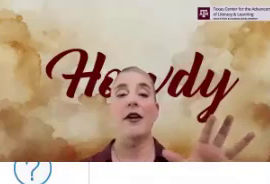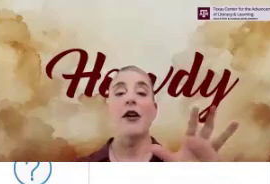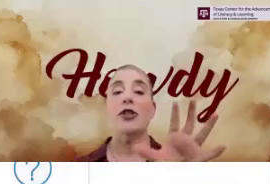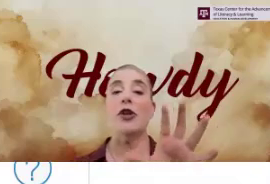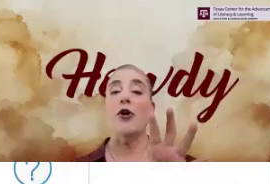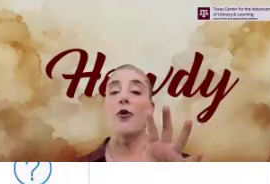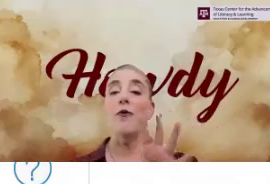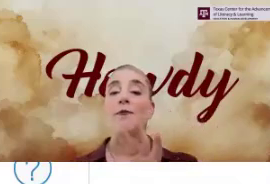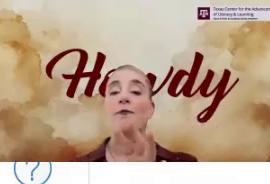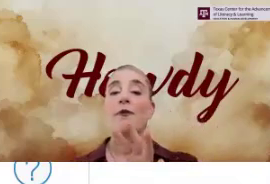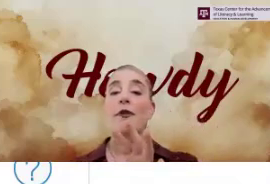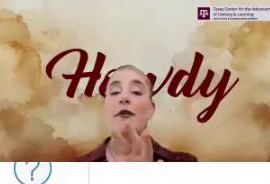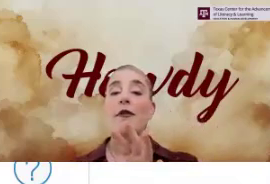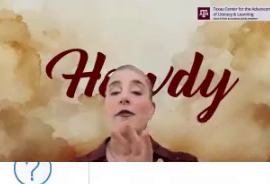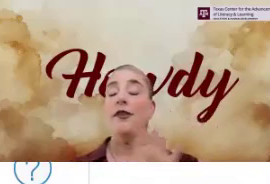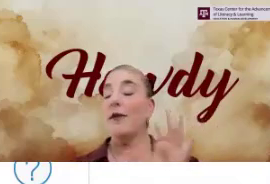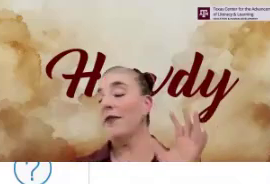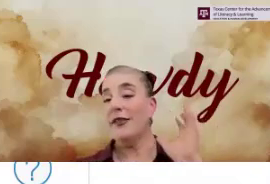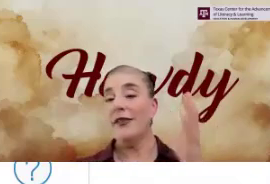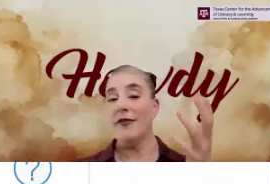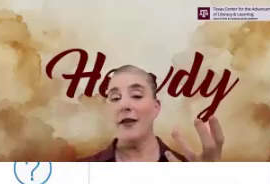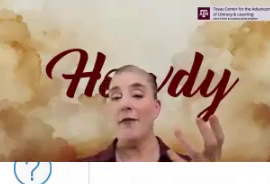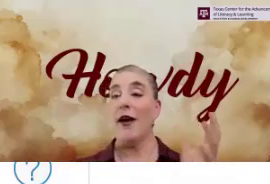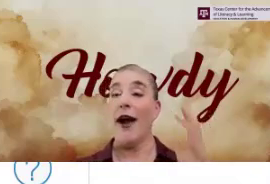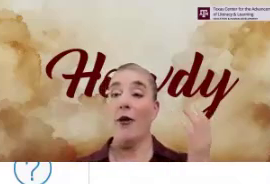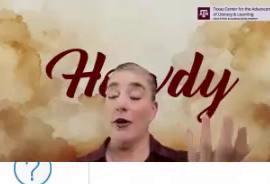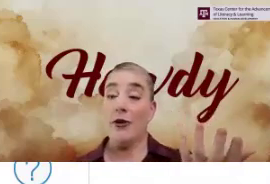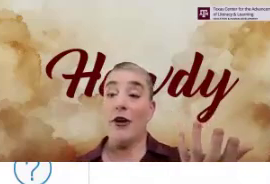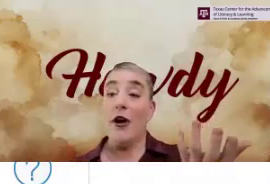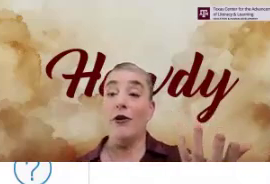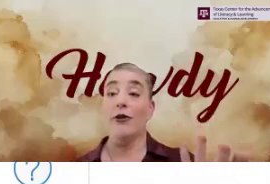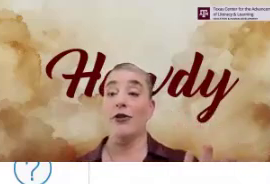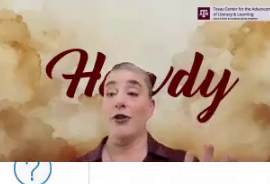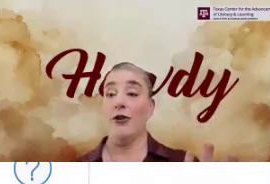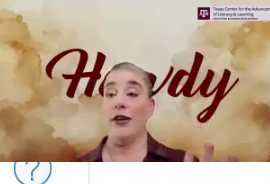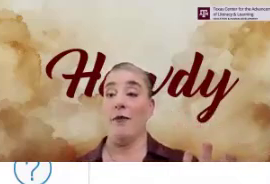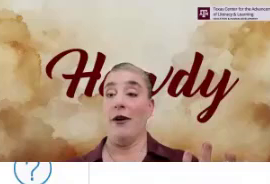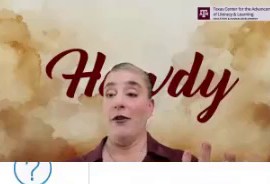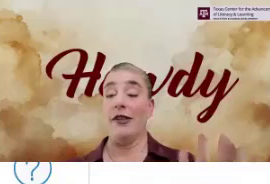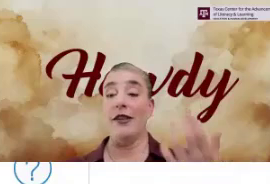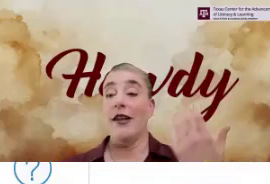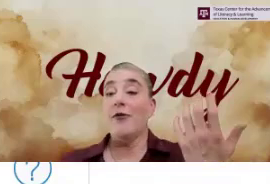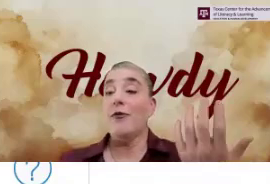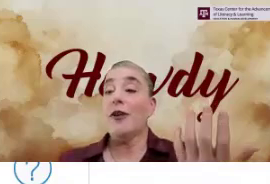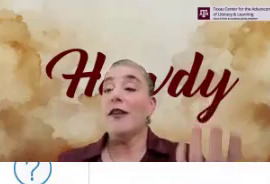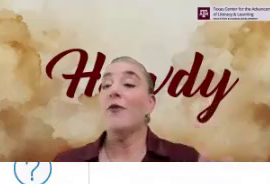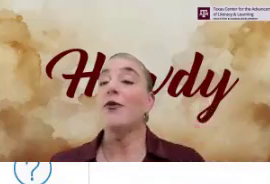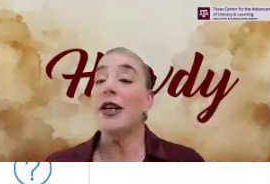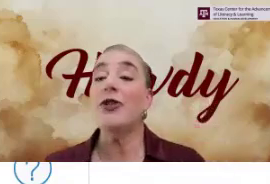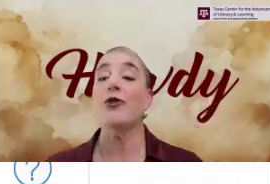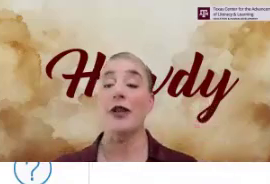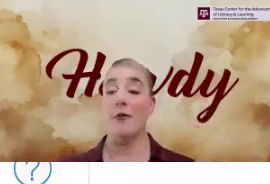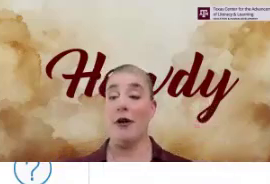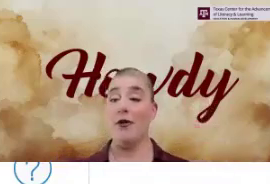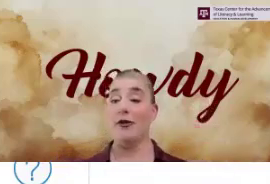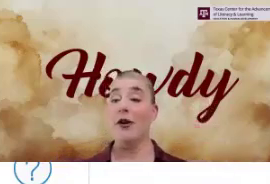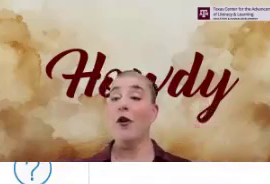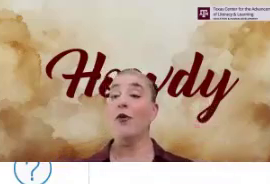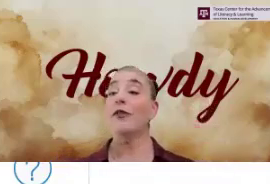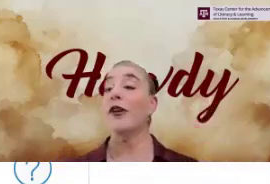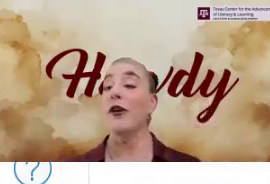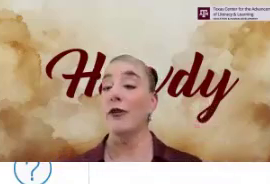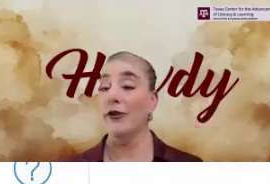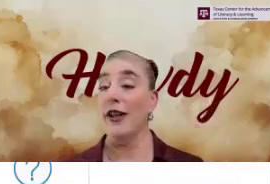can't. So some things to think about. How are your colors in your emails? Can they read your